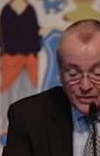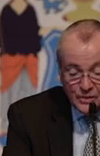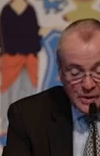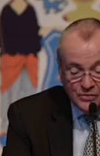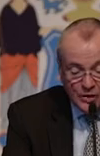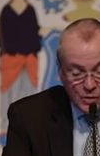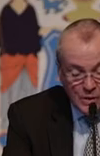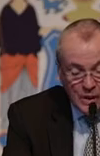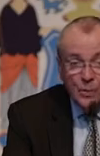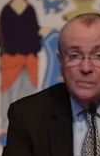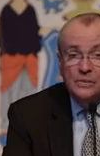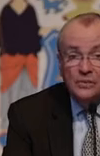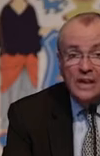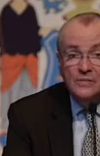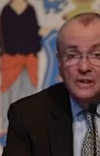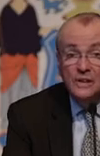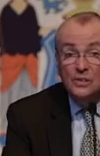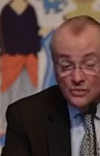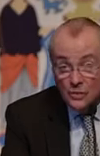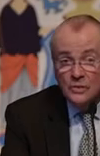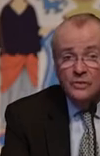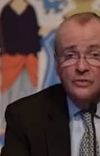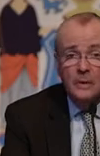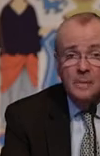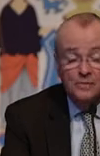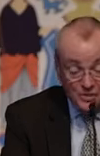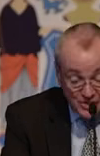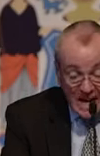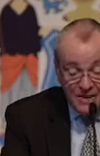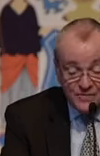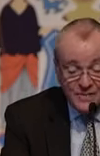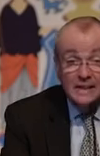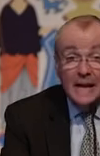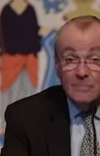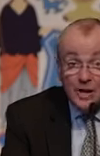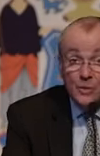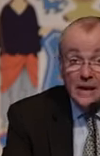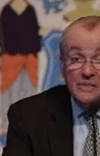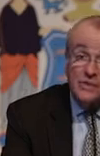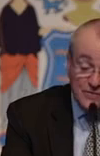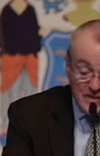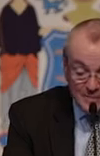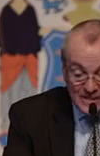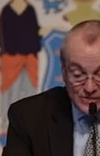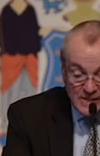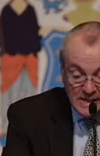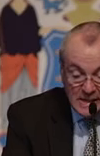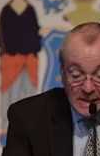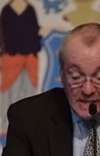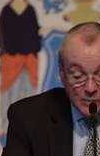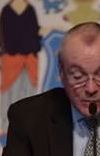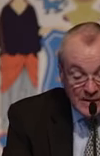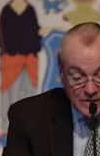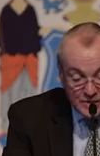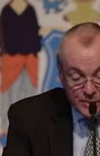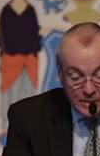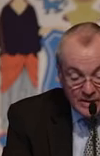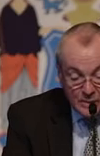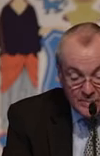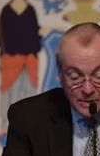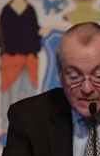professionals that doing so would be safe for students, for staff, and, by the way, for their families. And even when we get